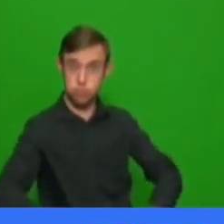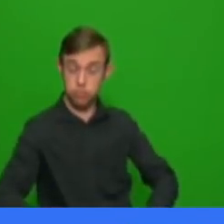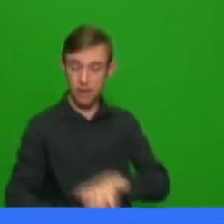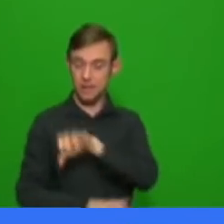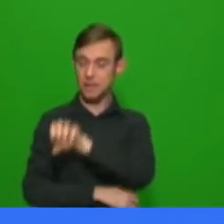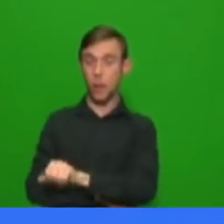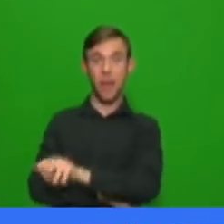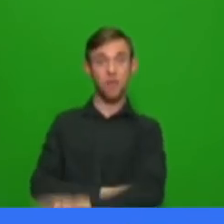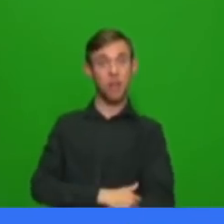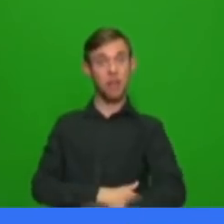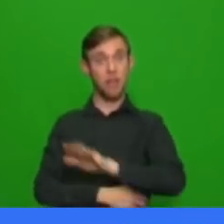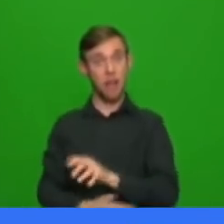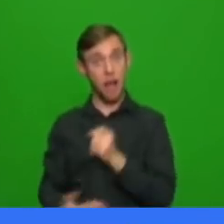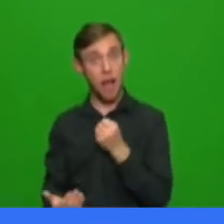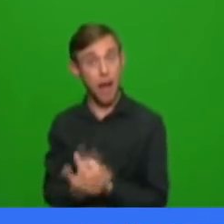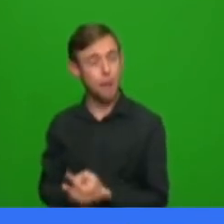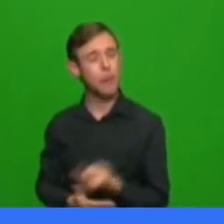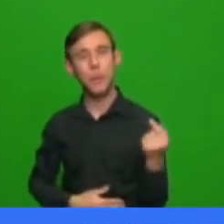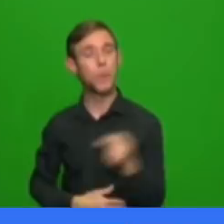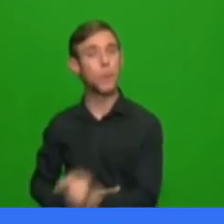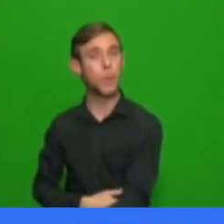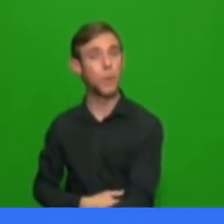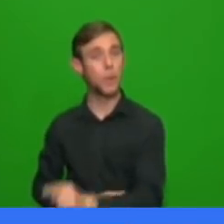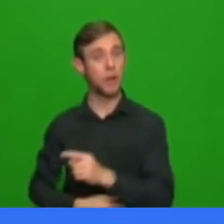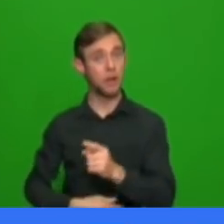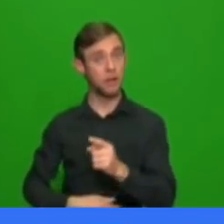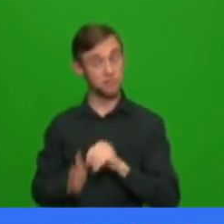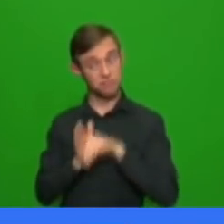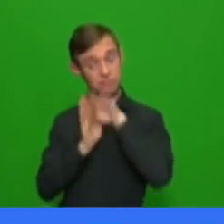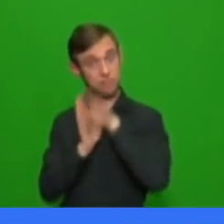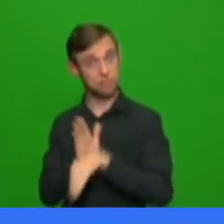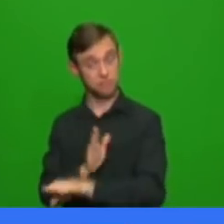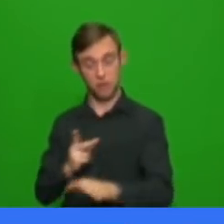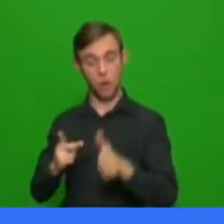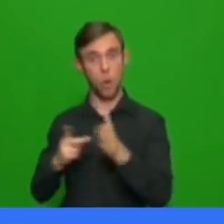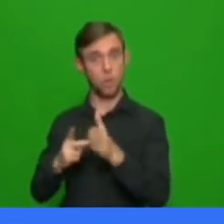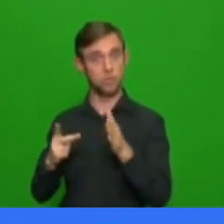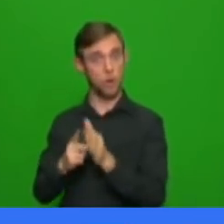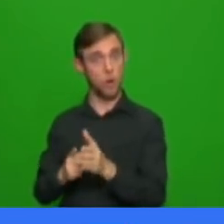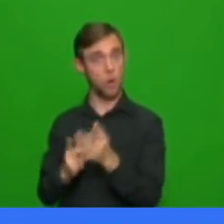for the economy? What would it mean for interest rates and inflation? And secondly,